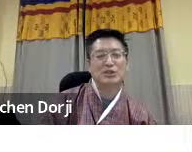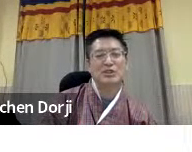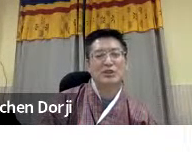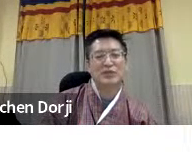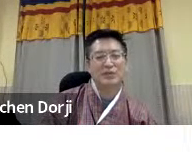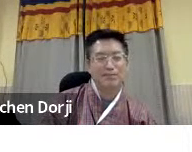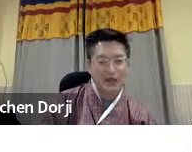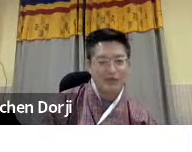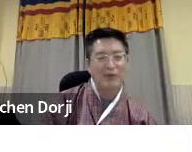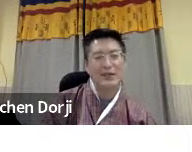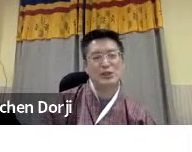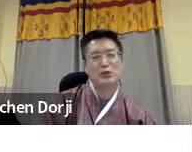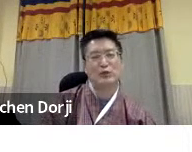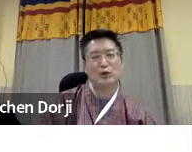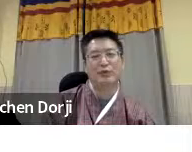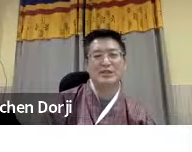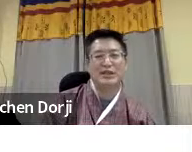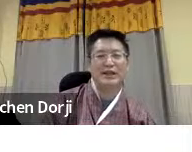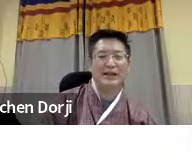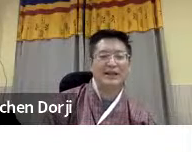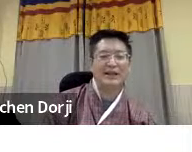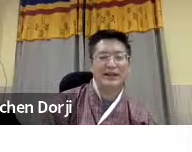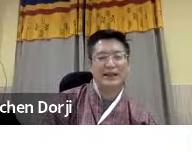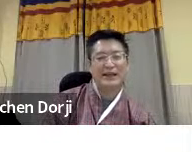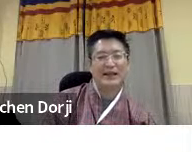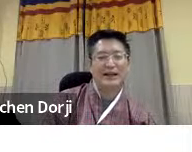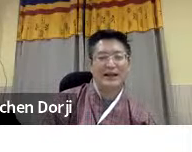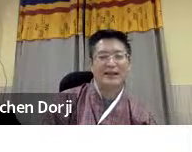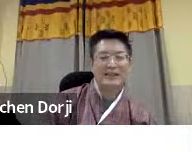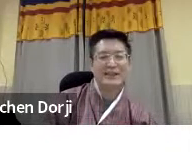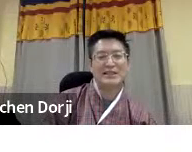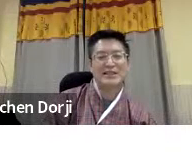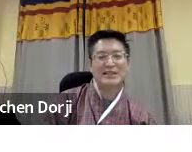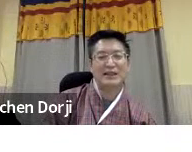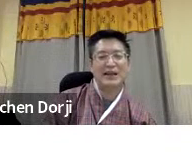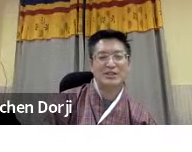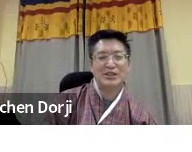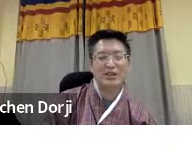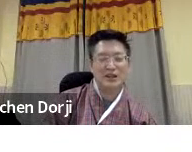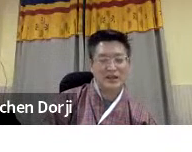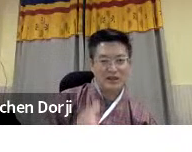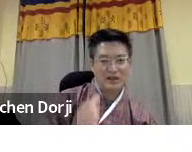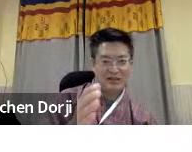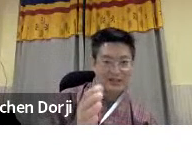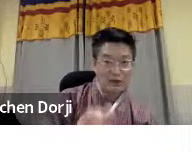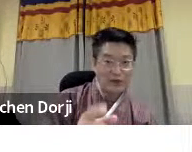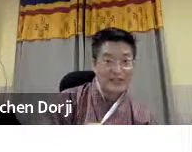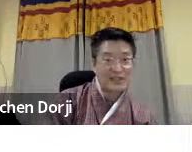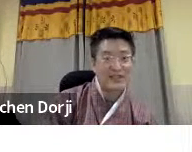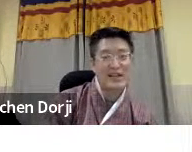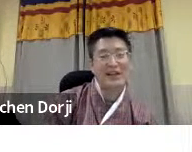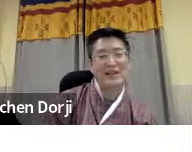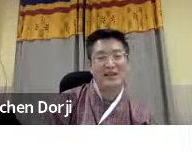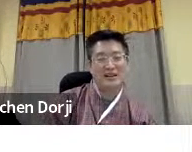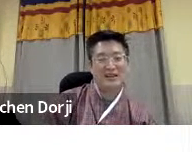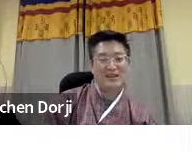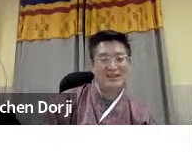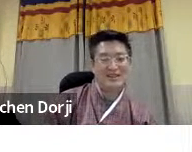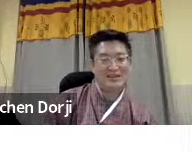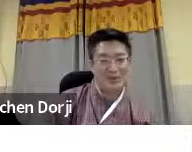2,640 positive confirmed cases of COVID cases in the country. As of